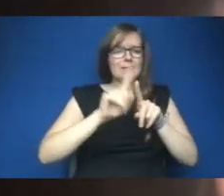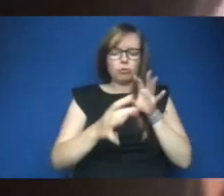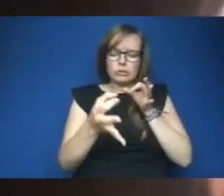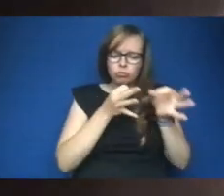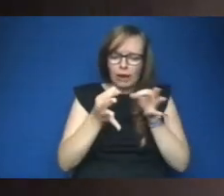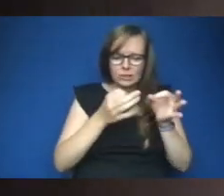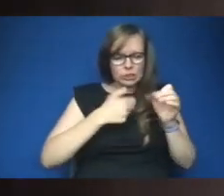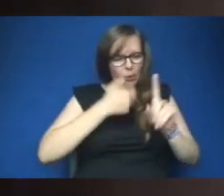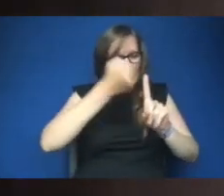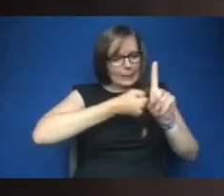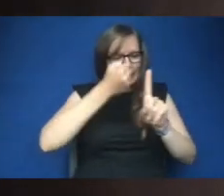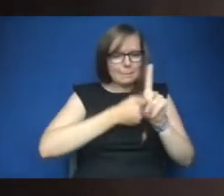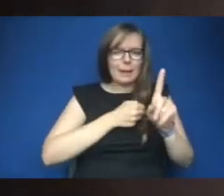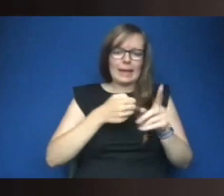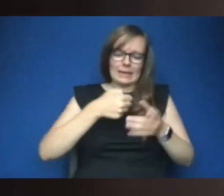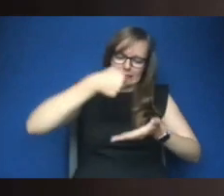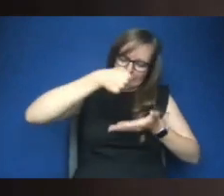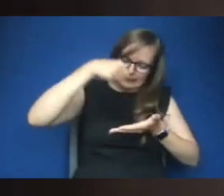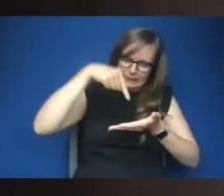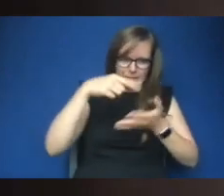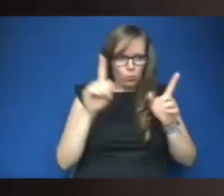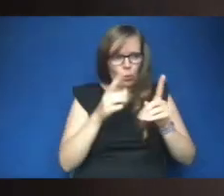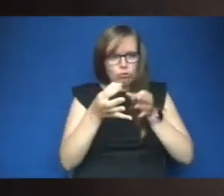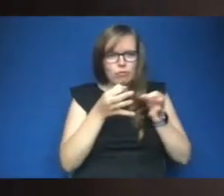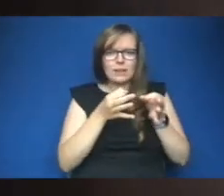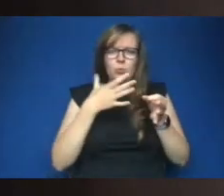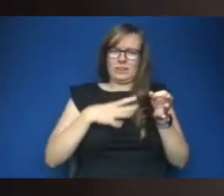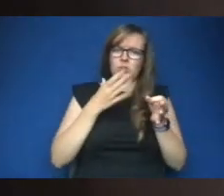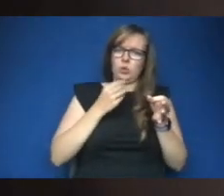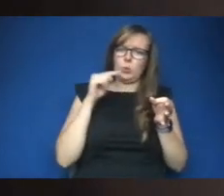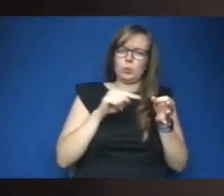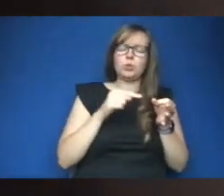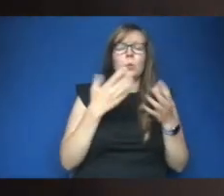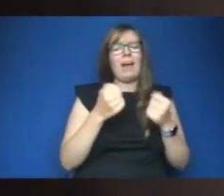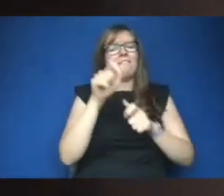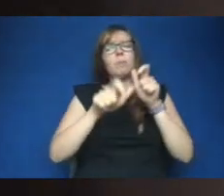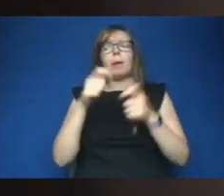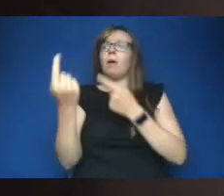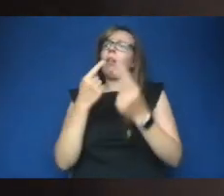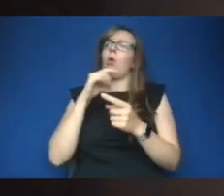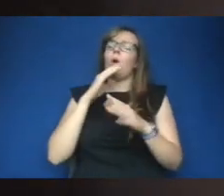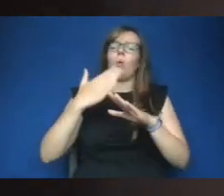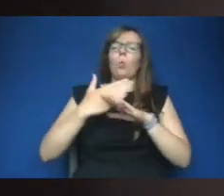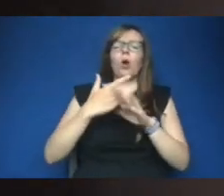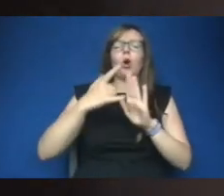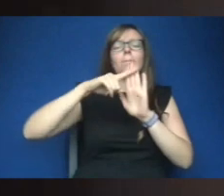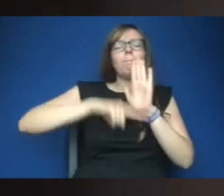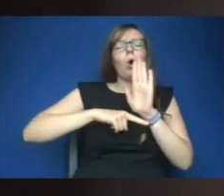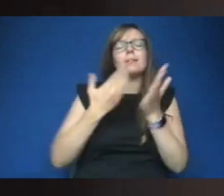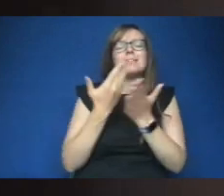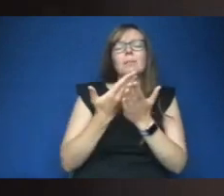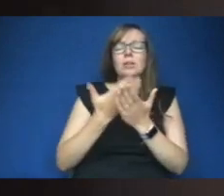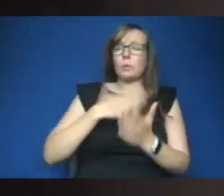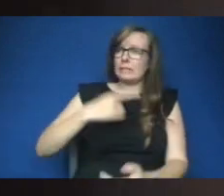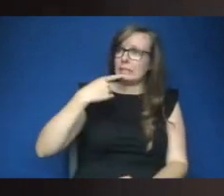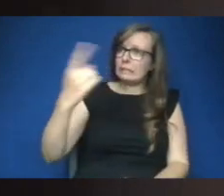bag that we have in our toolkit so we're going to have people working on more specific policy demands that we need to be telling the